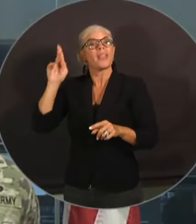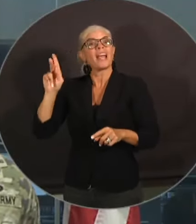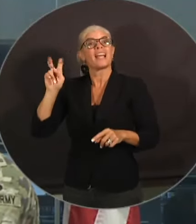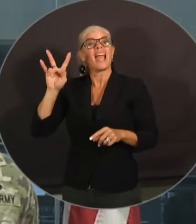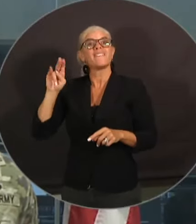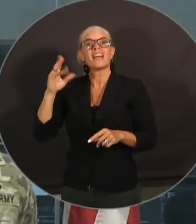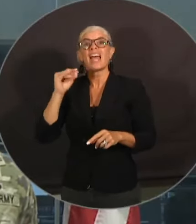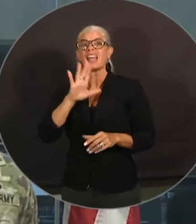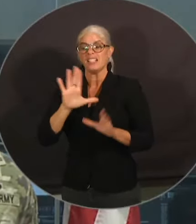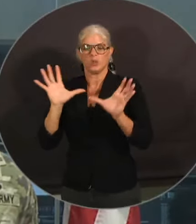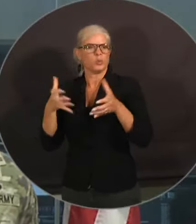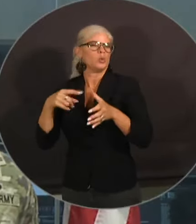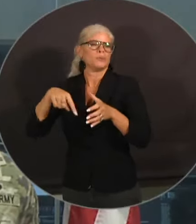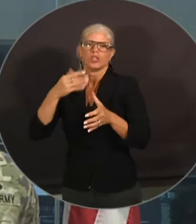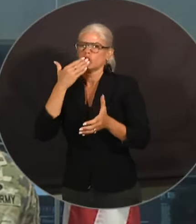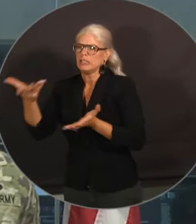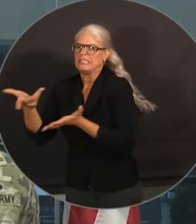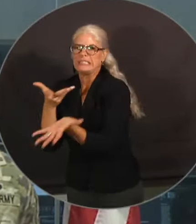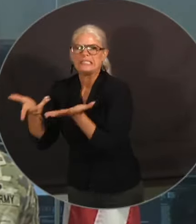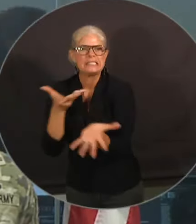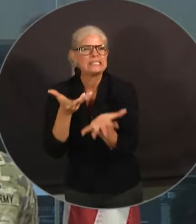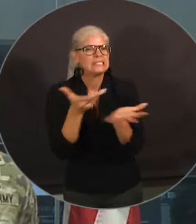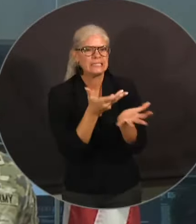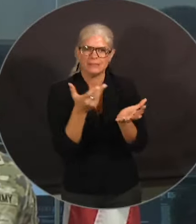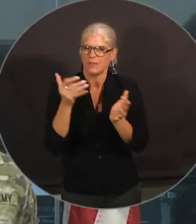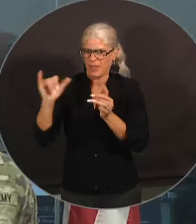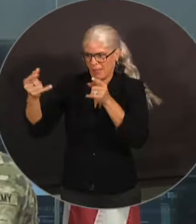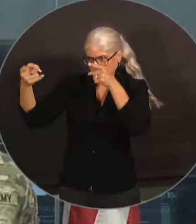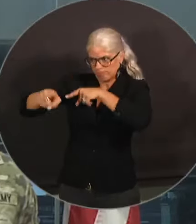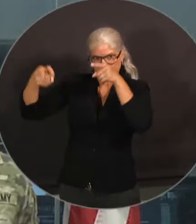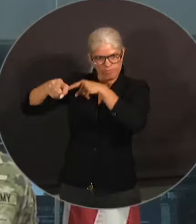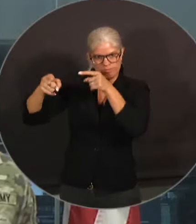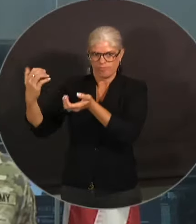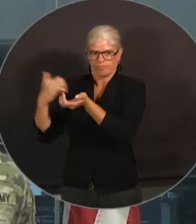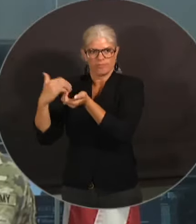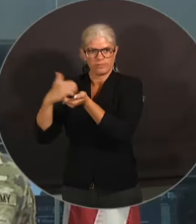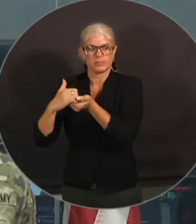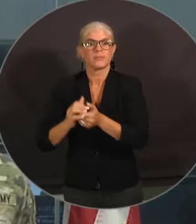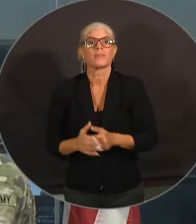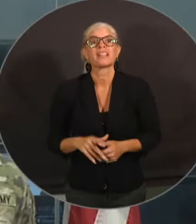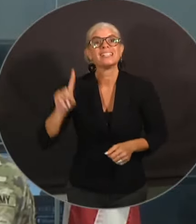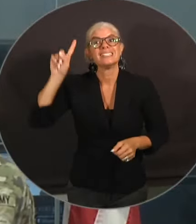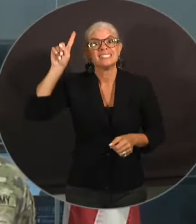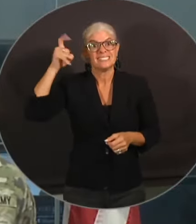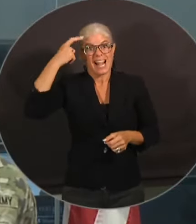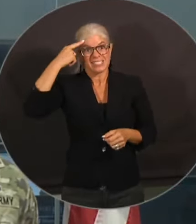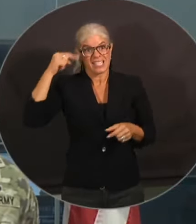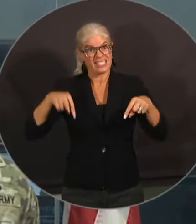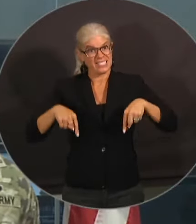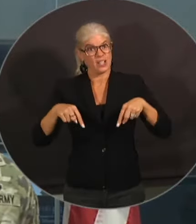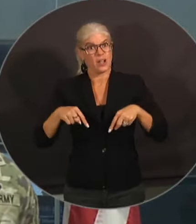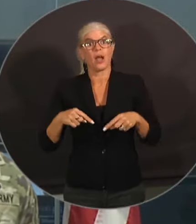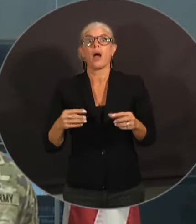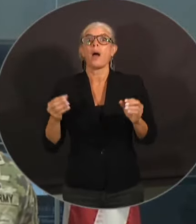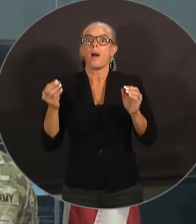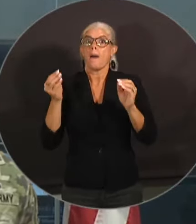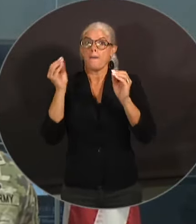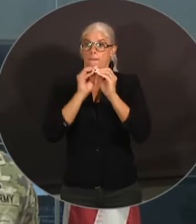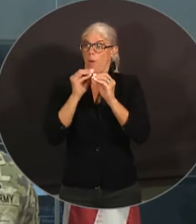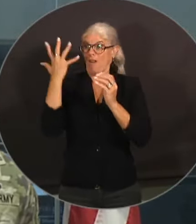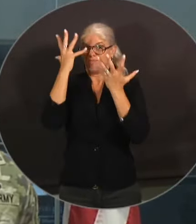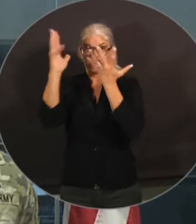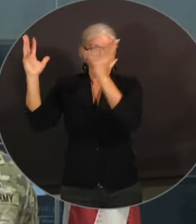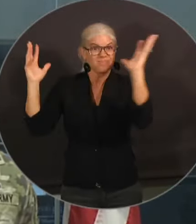that mutual aid. Now, if you're talking about Tallahassee, the more debris that's there, that could